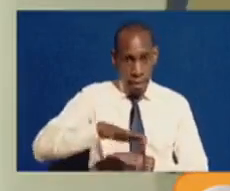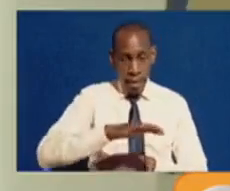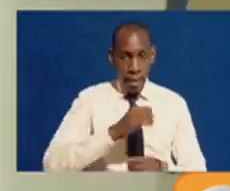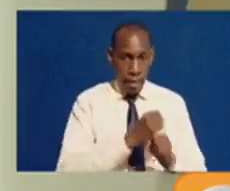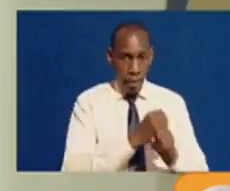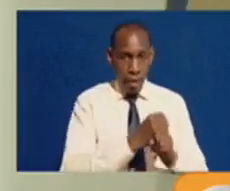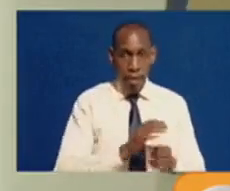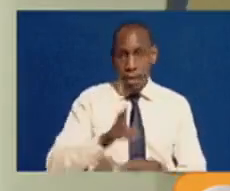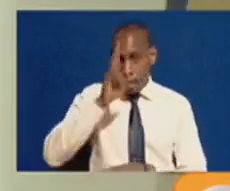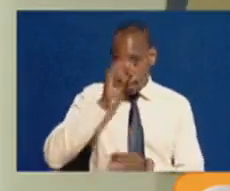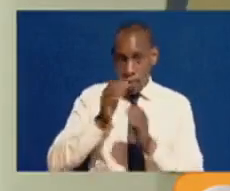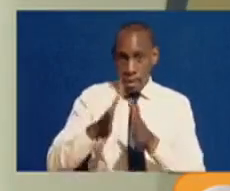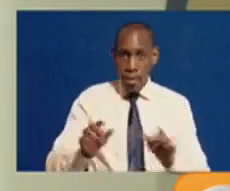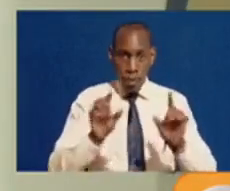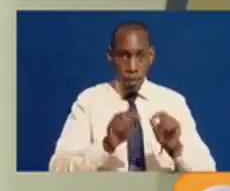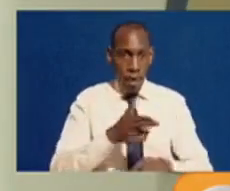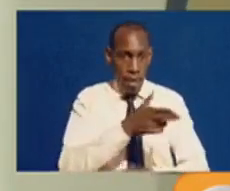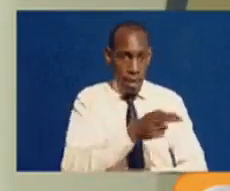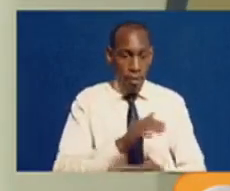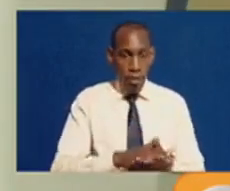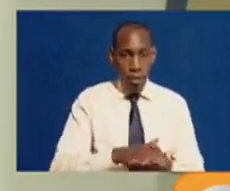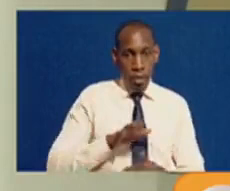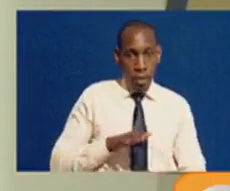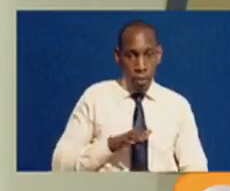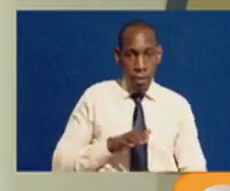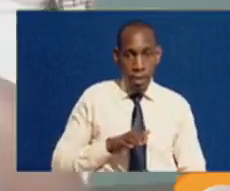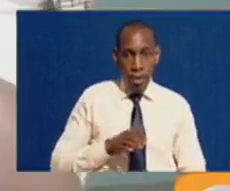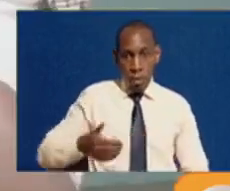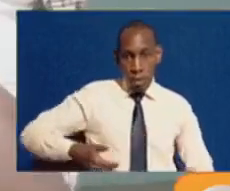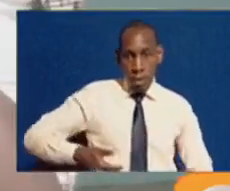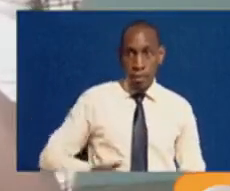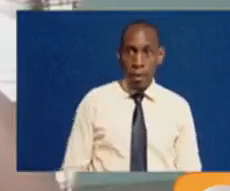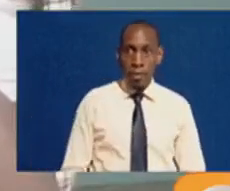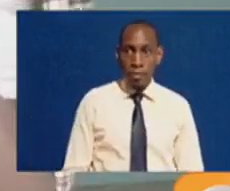worked. The police officer allegedly shot the bar attendant in the abdomen.